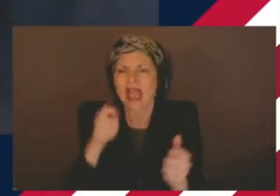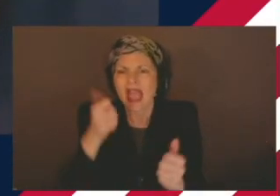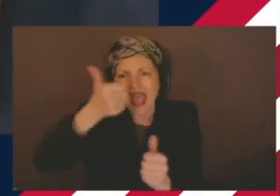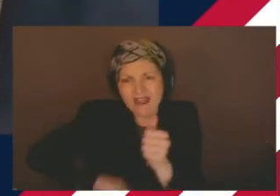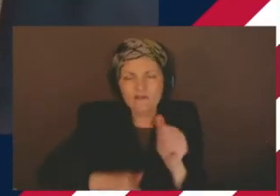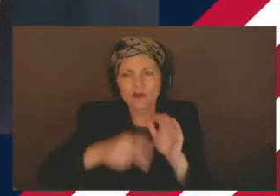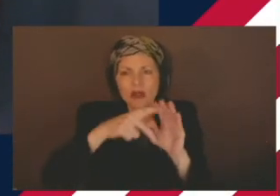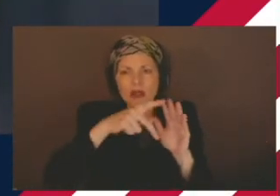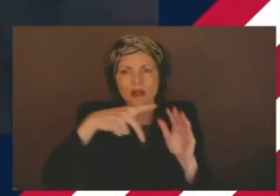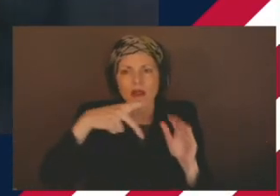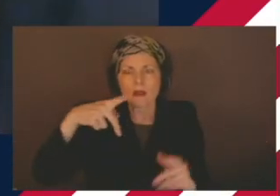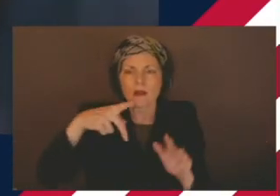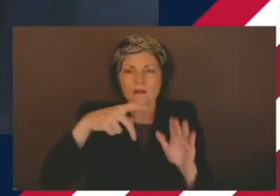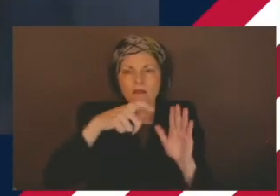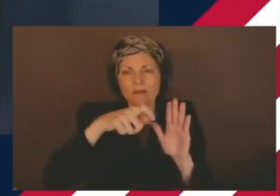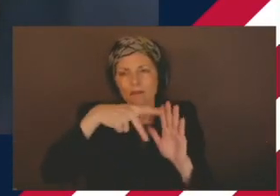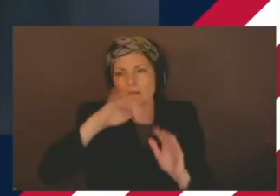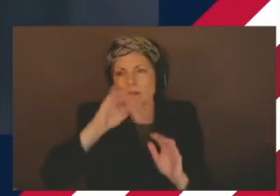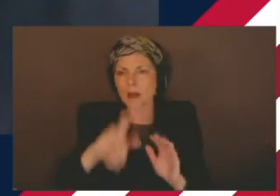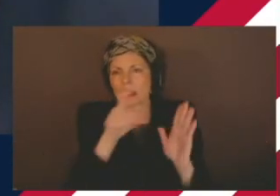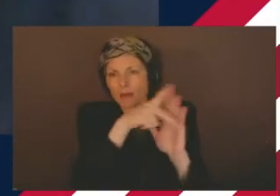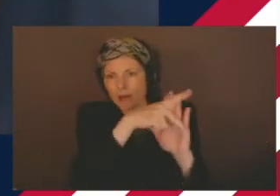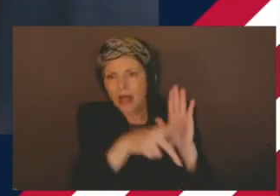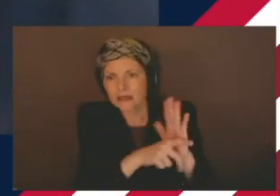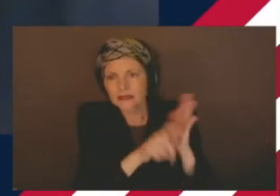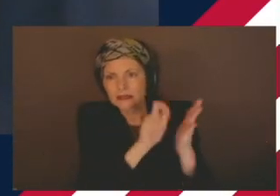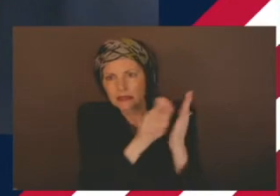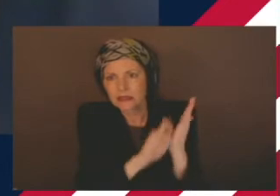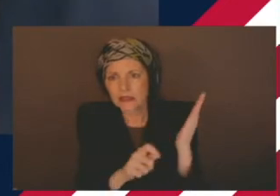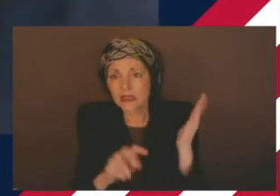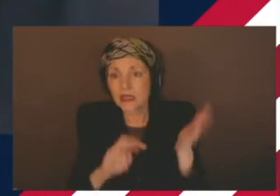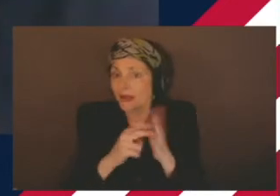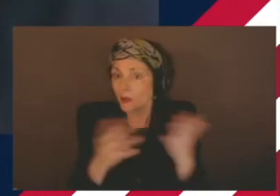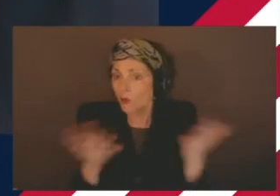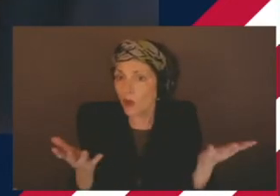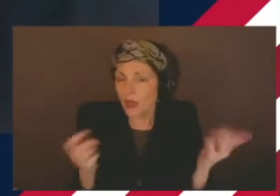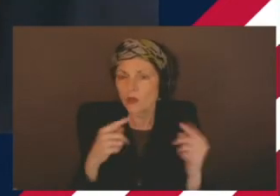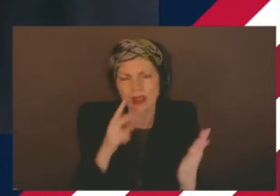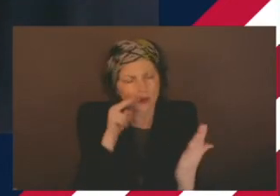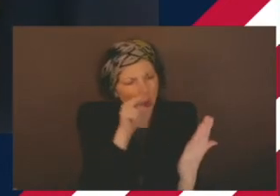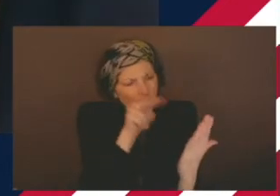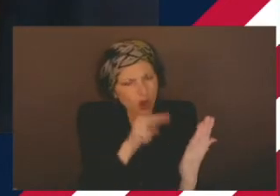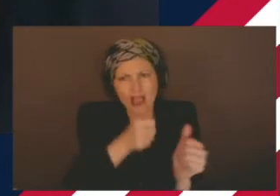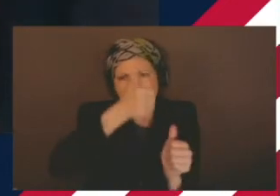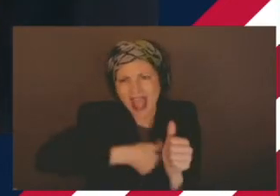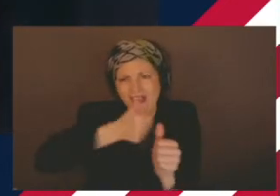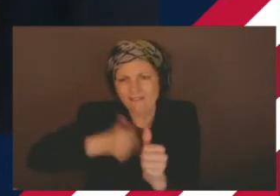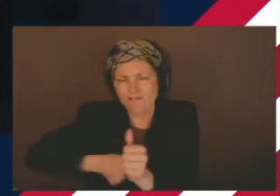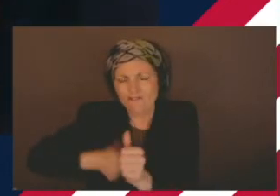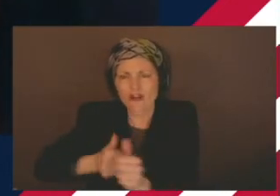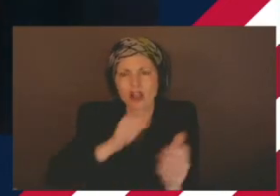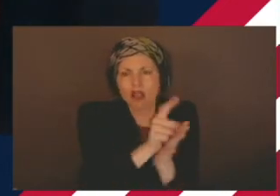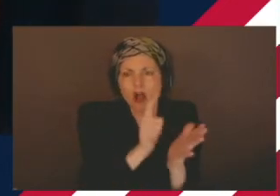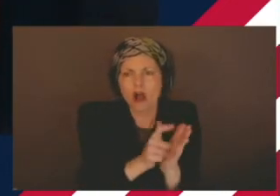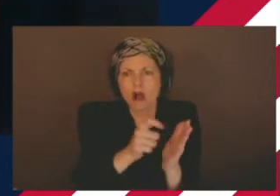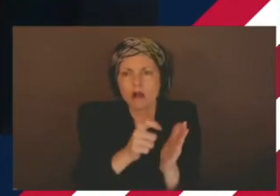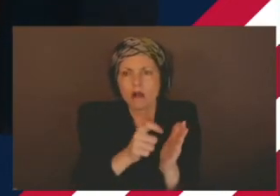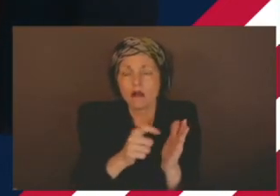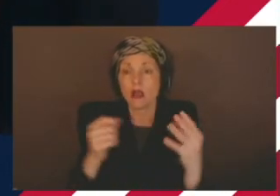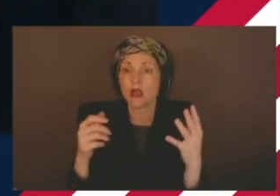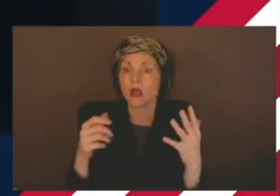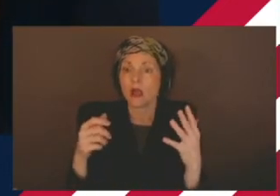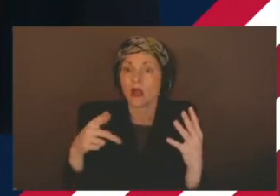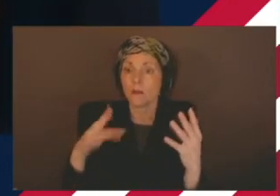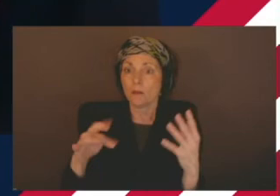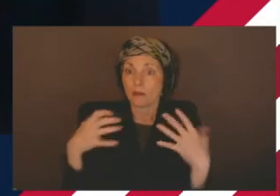low. What do I mean by that? We need to look at every piece of public policy. Does denial of health care kill people? Yes. Well, then it shouldn't